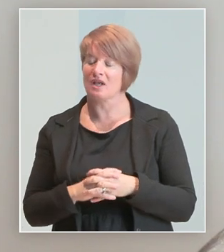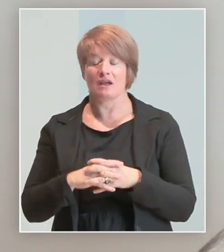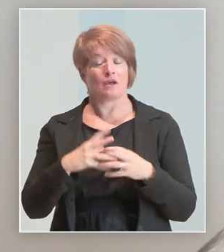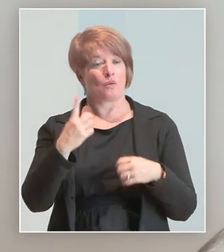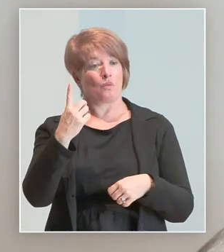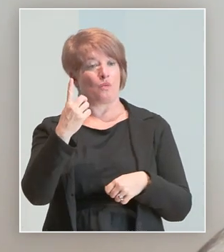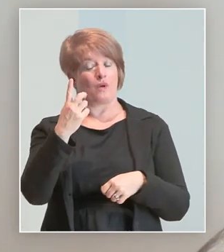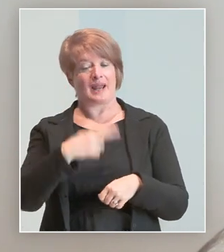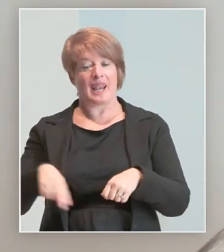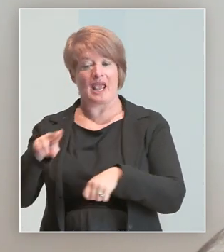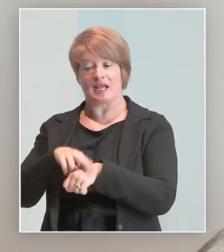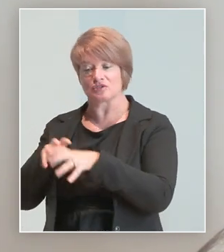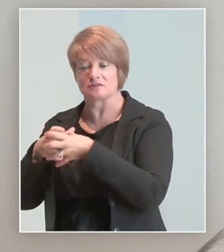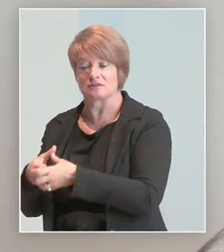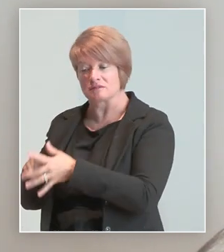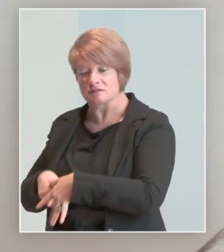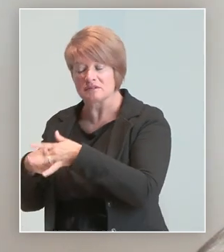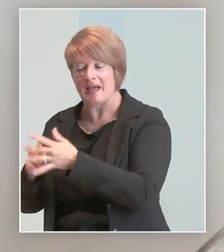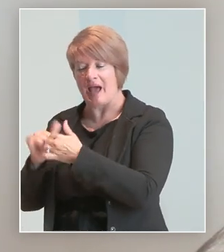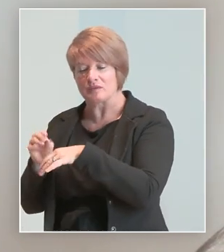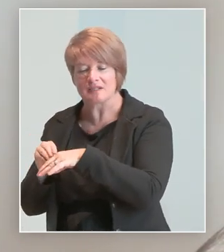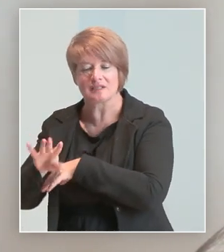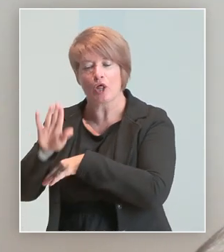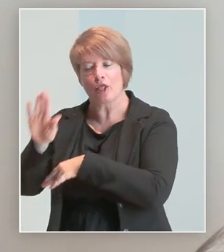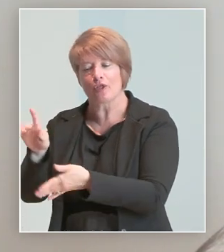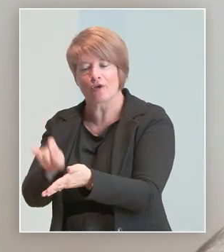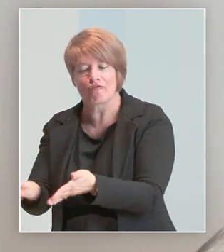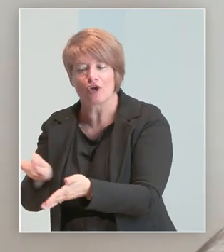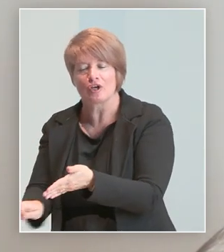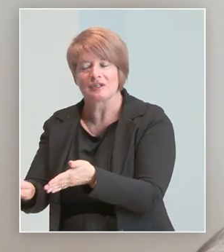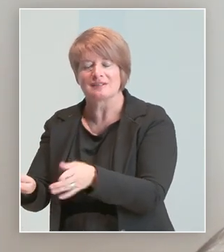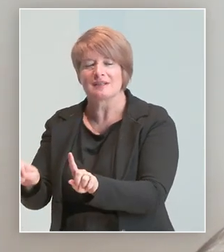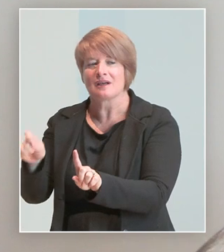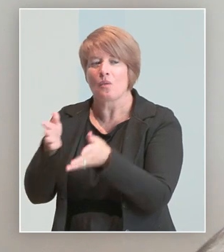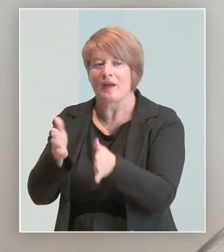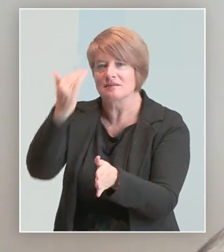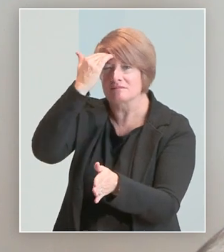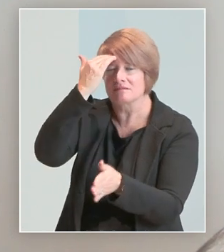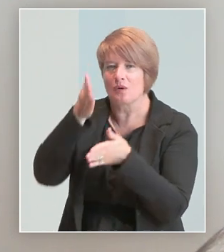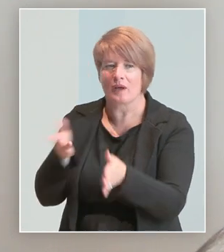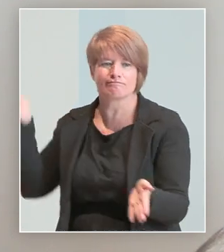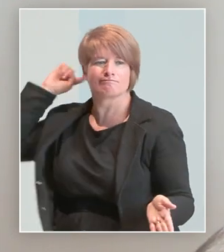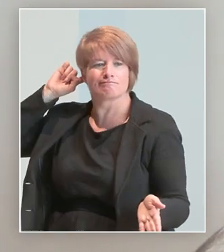nation of origin impact their verse in conscious and unconscious ways? By the end of my full read, I